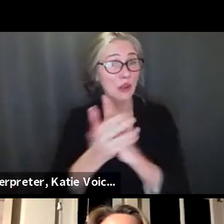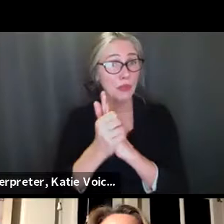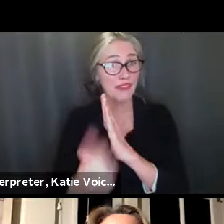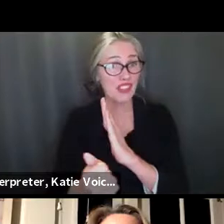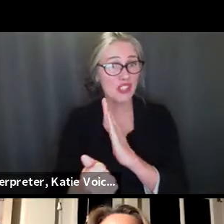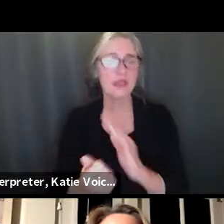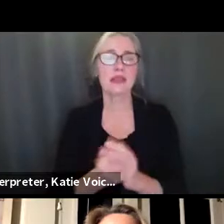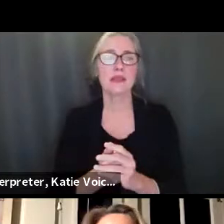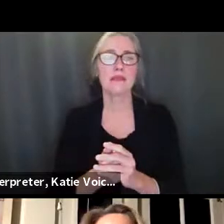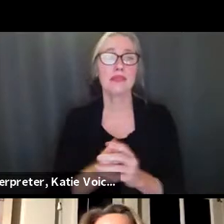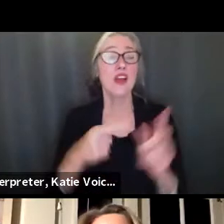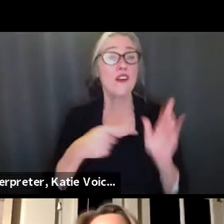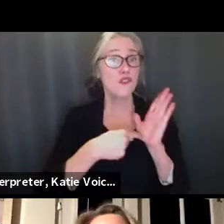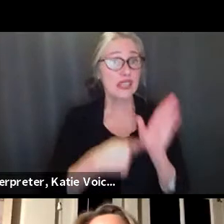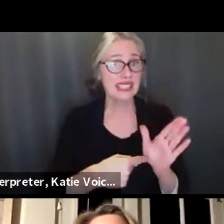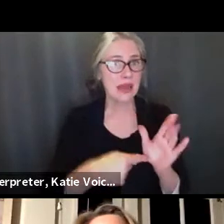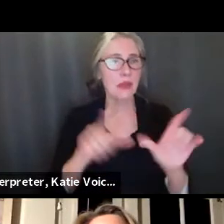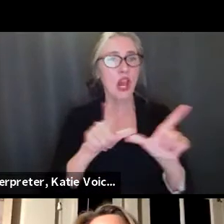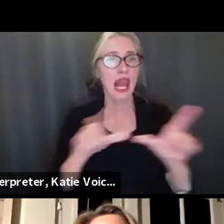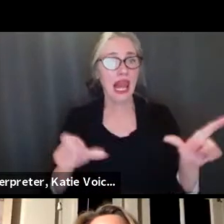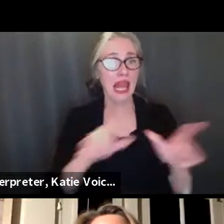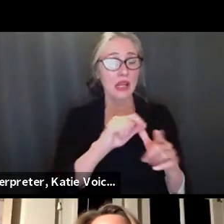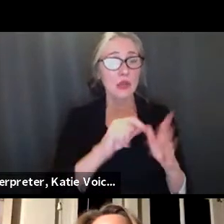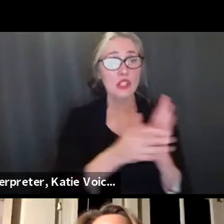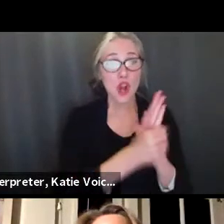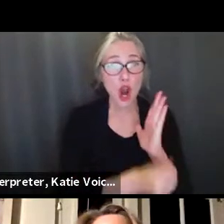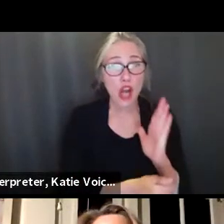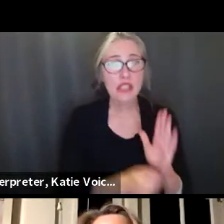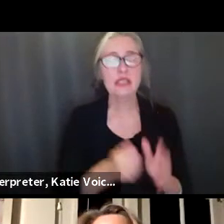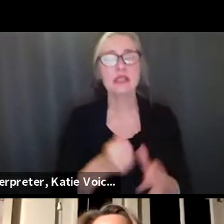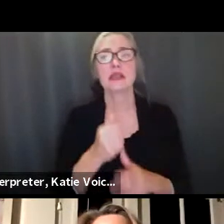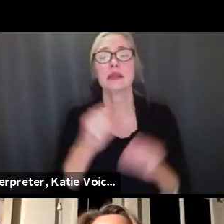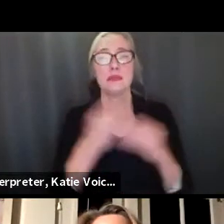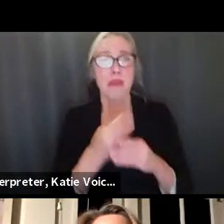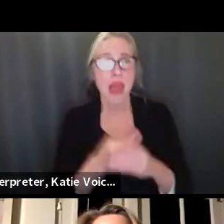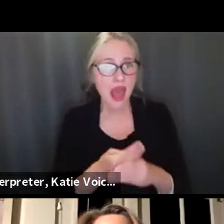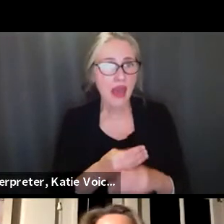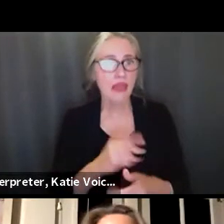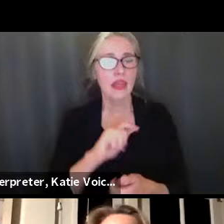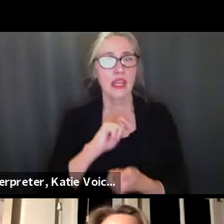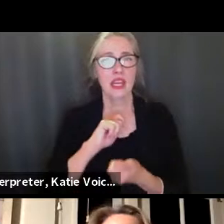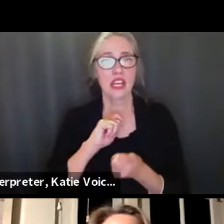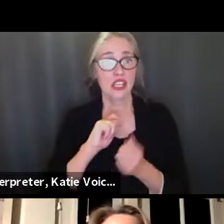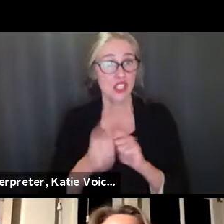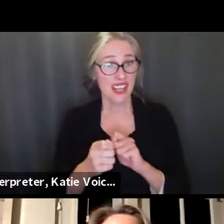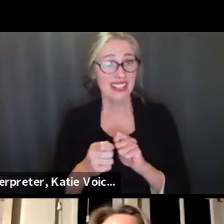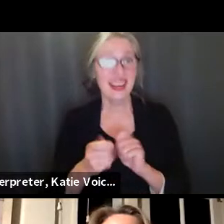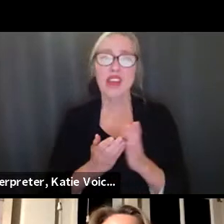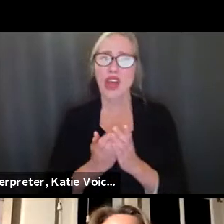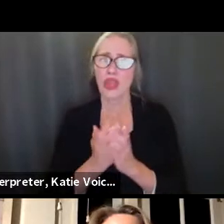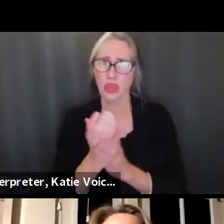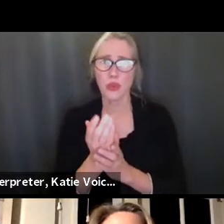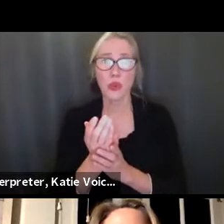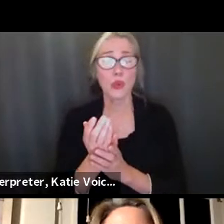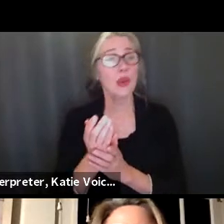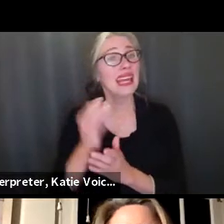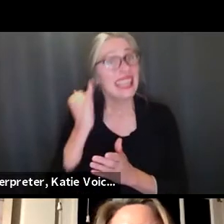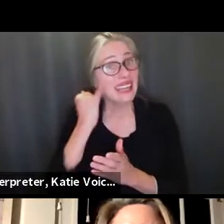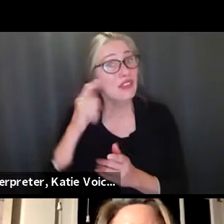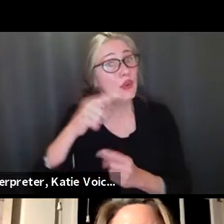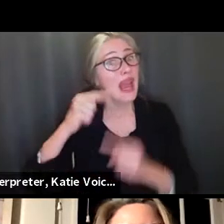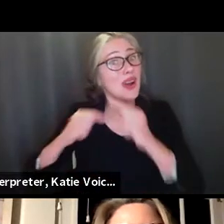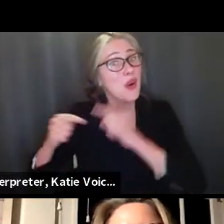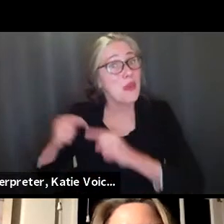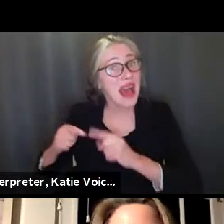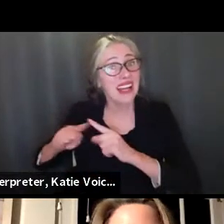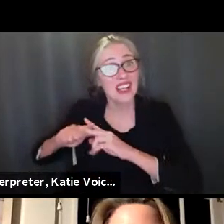language, English language arts and math, and addressing this in early childhood is the most economical approach.